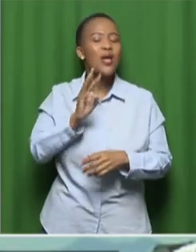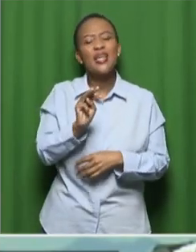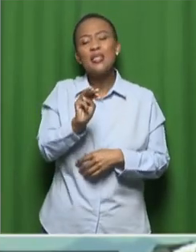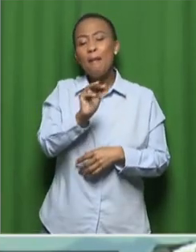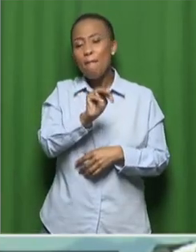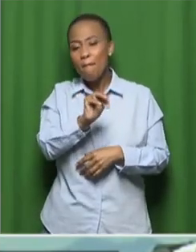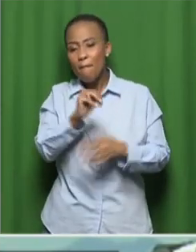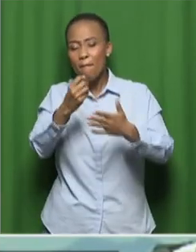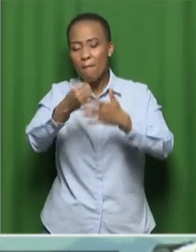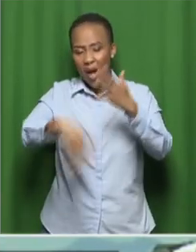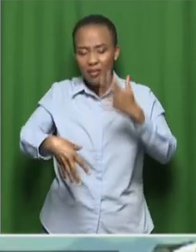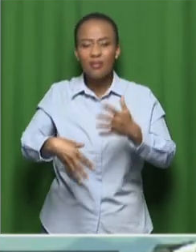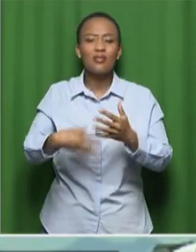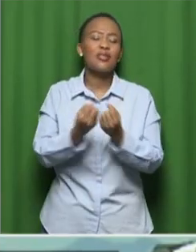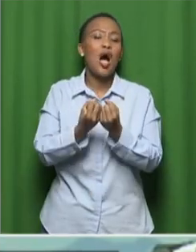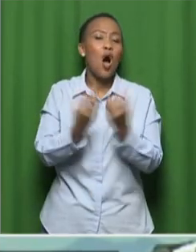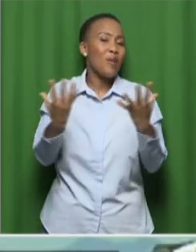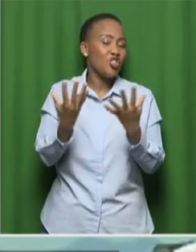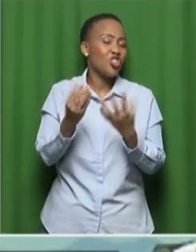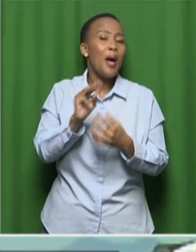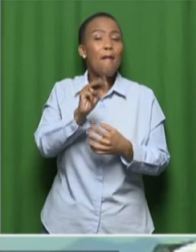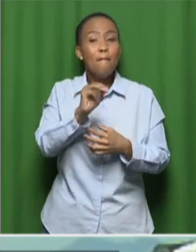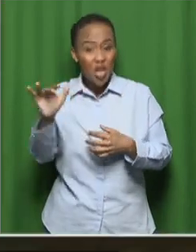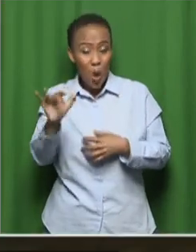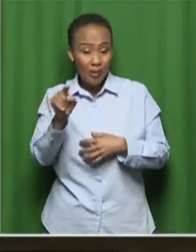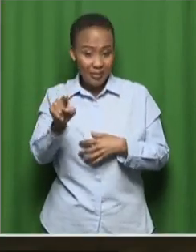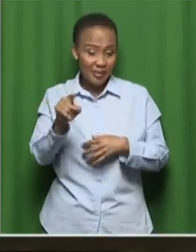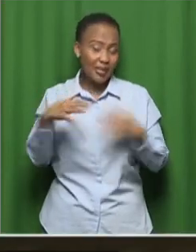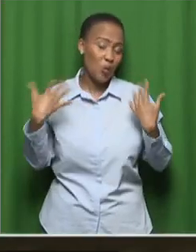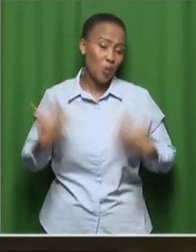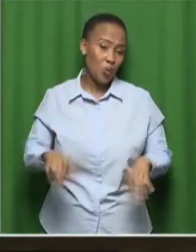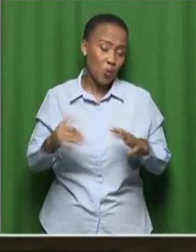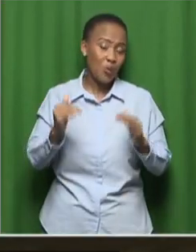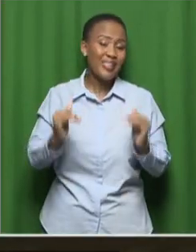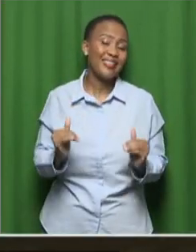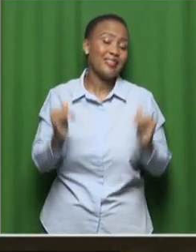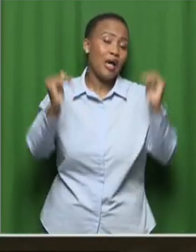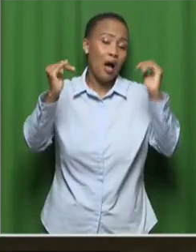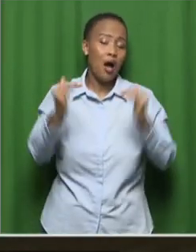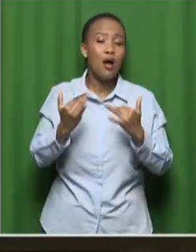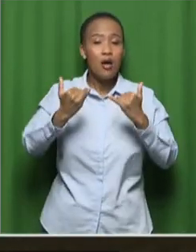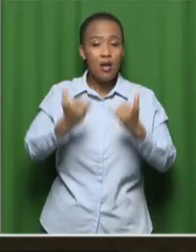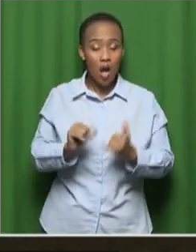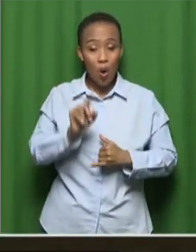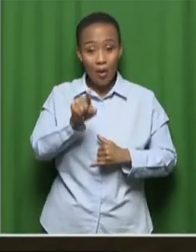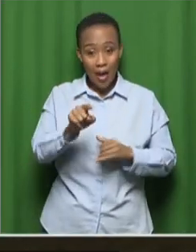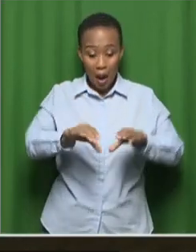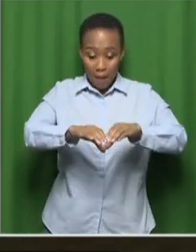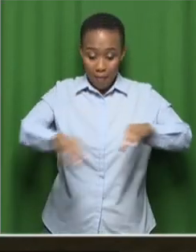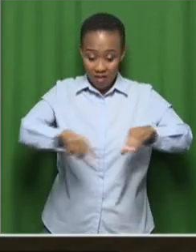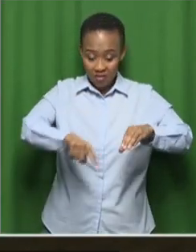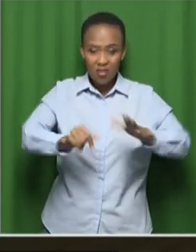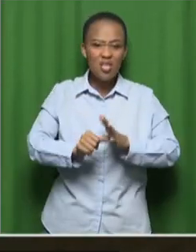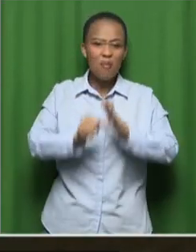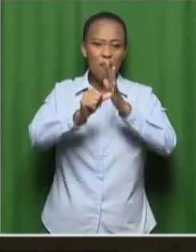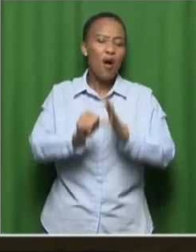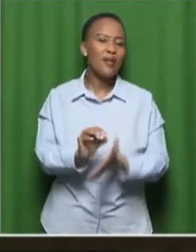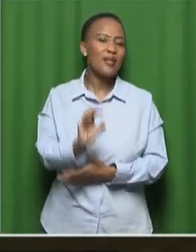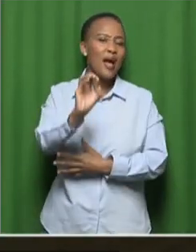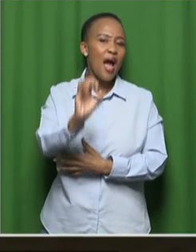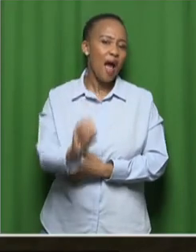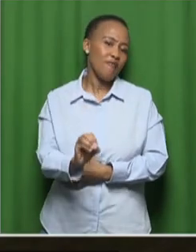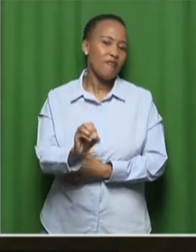The city says while the costs were very high, it deemed the plants as vital during the unprecedented